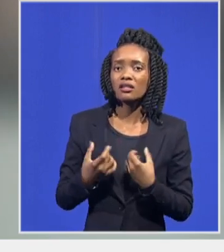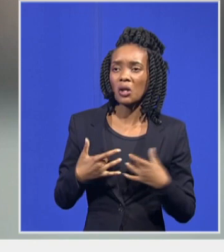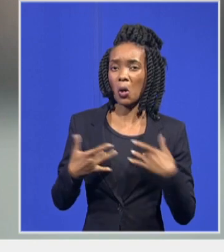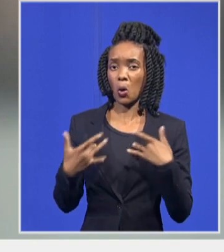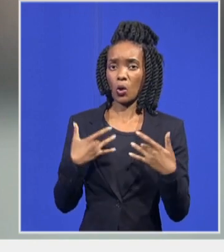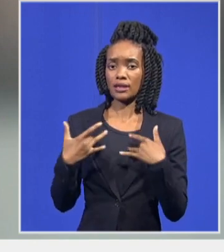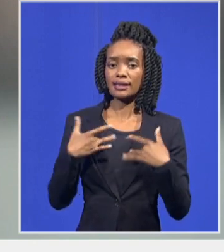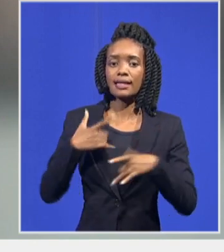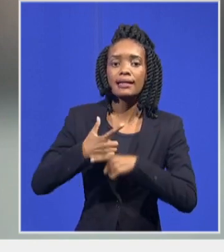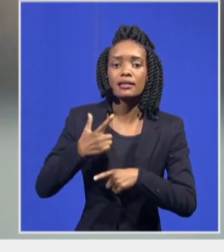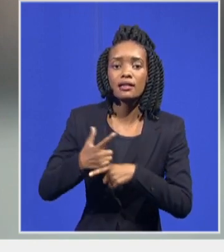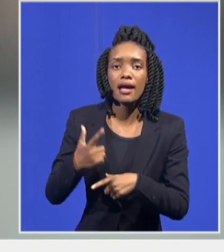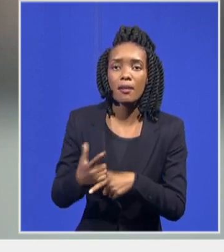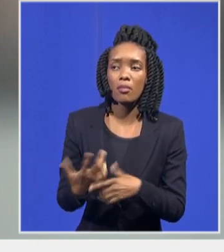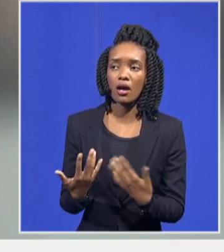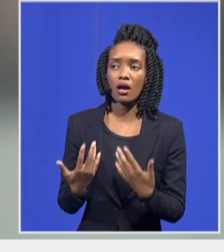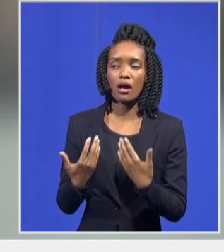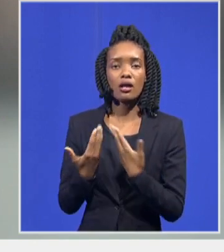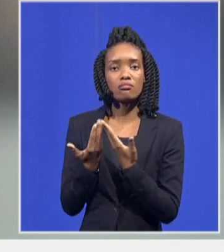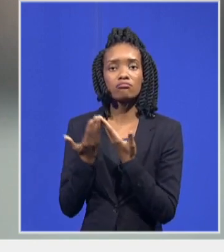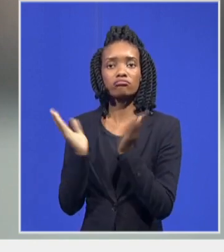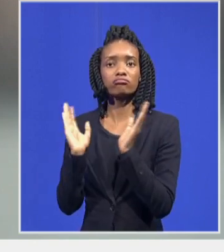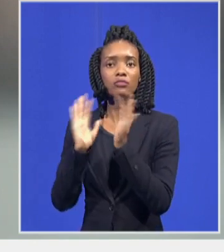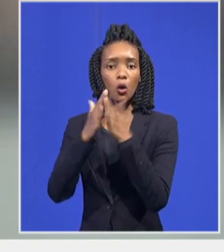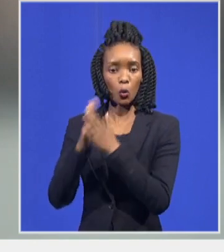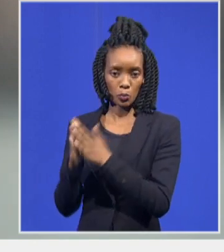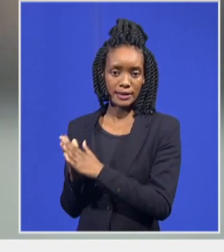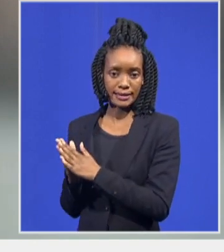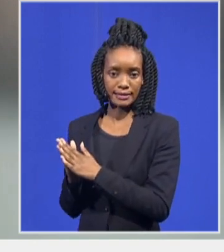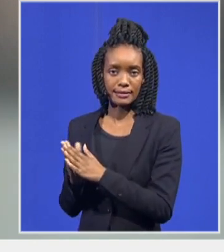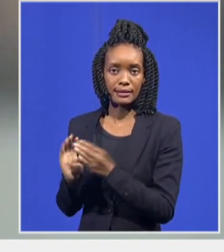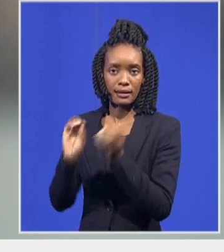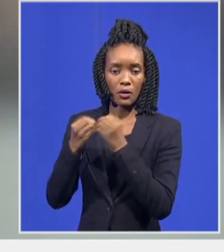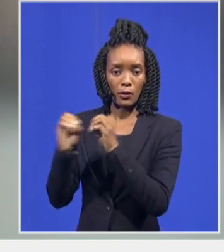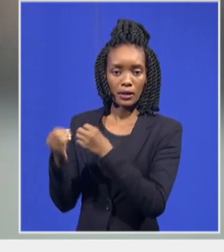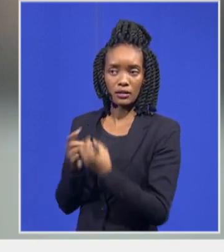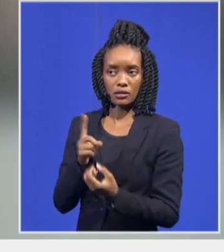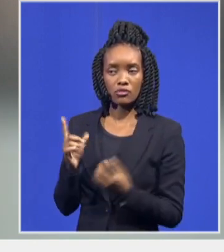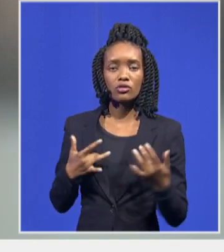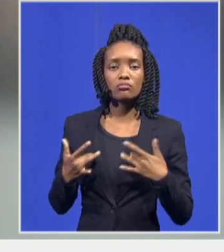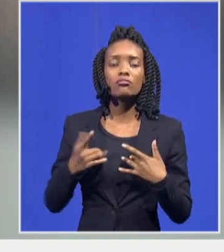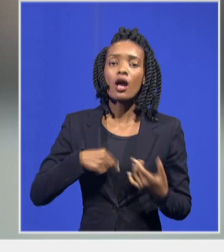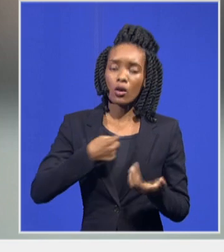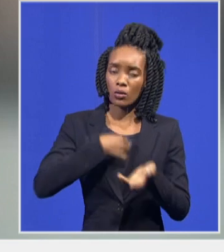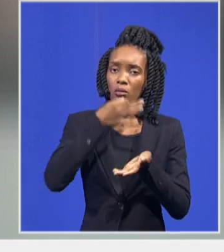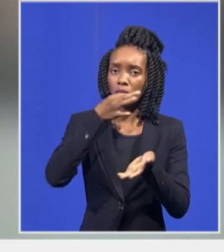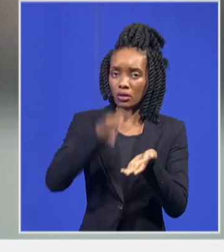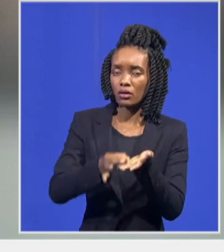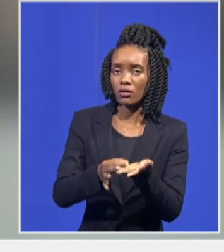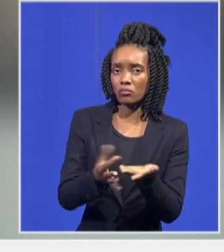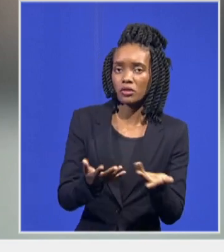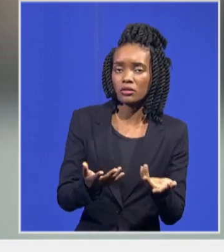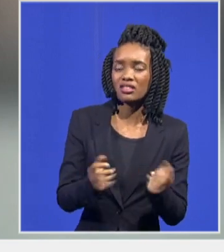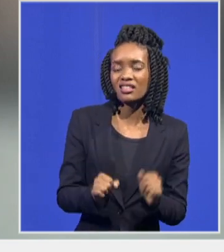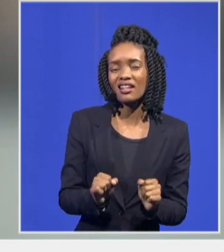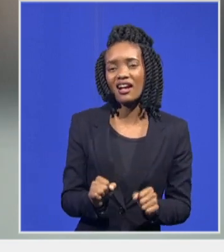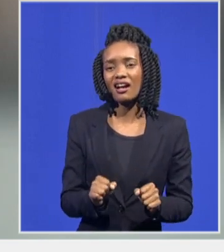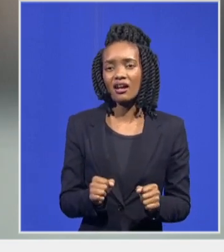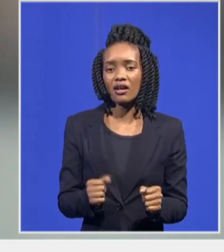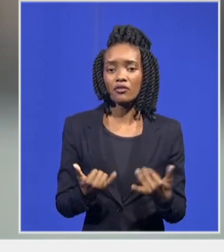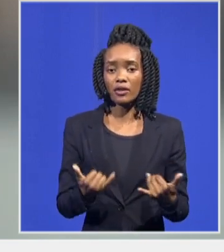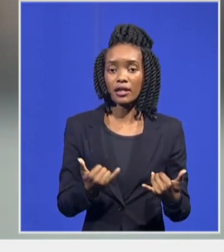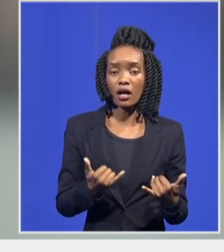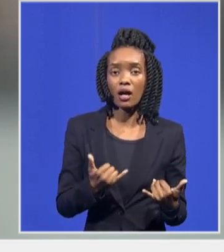and civil society, and we have recommended, and I'm very gratified that it's actually already